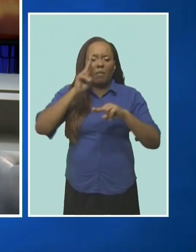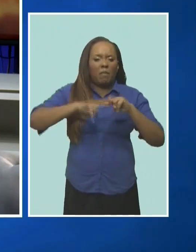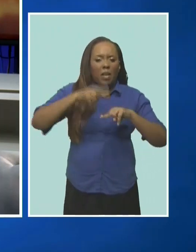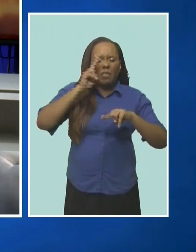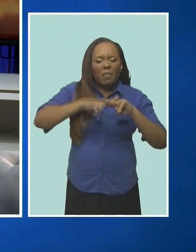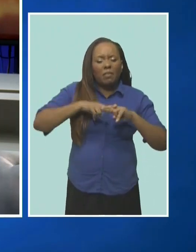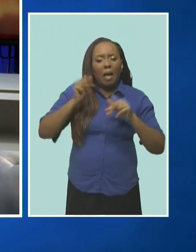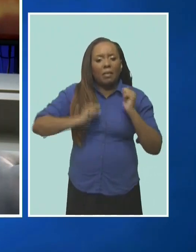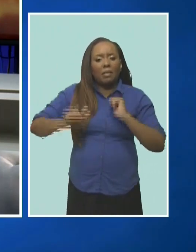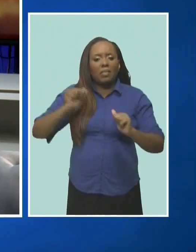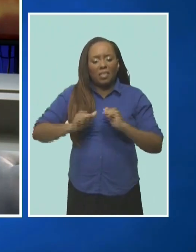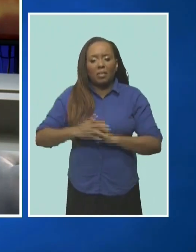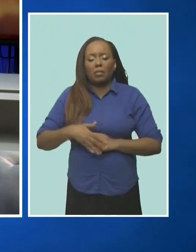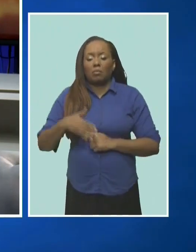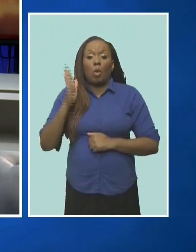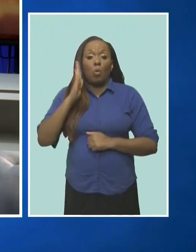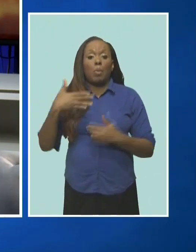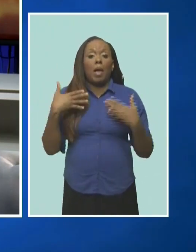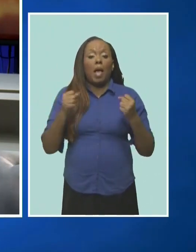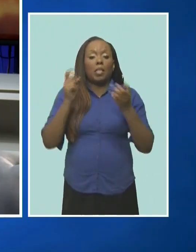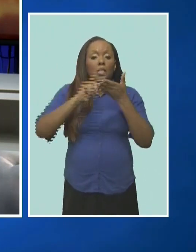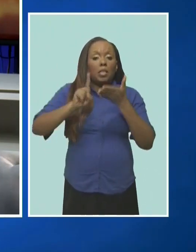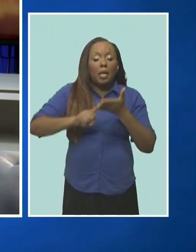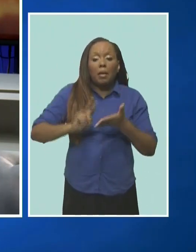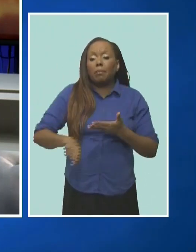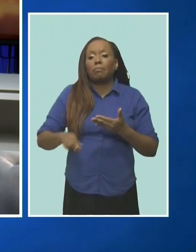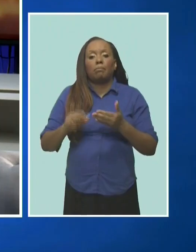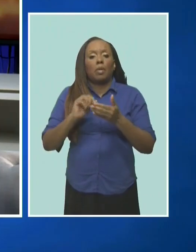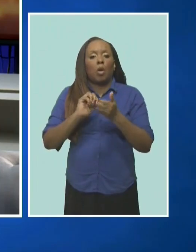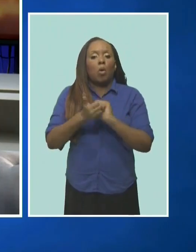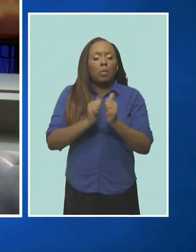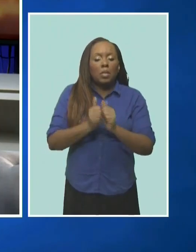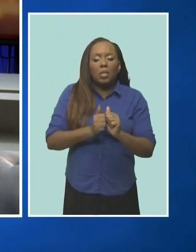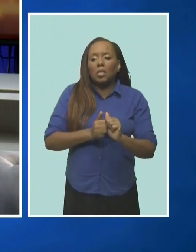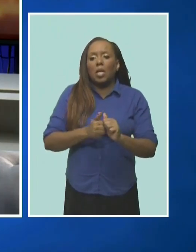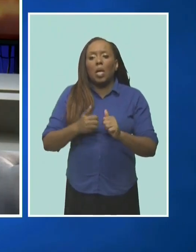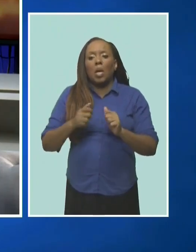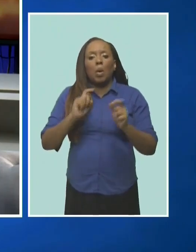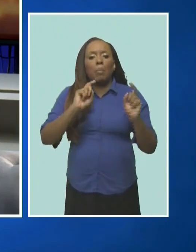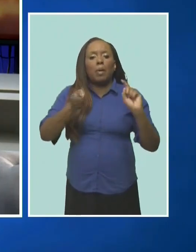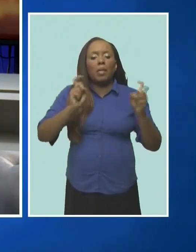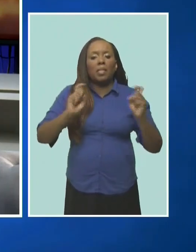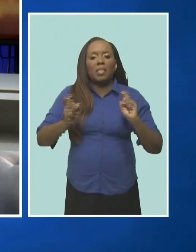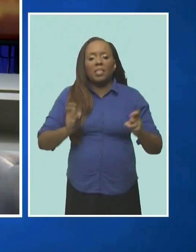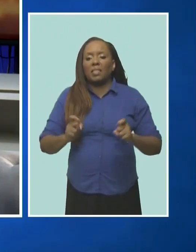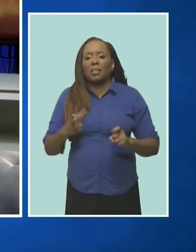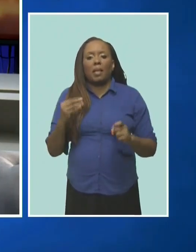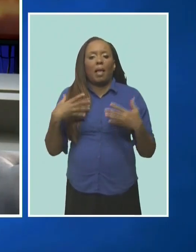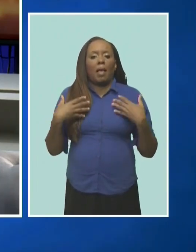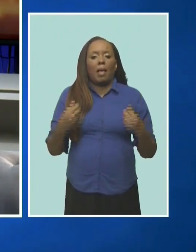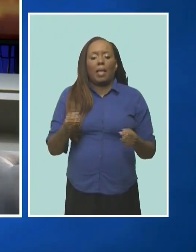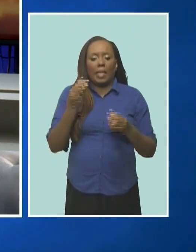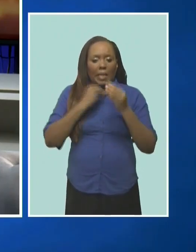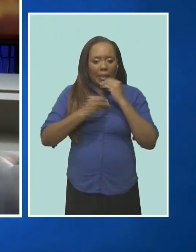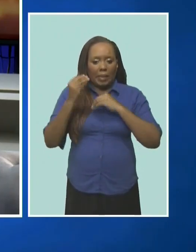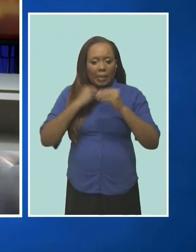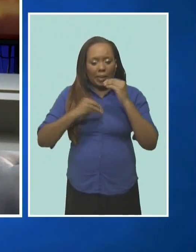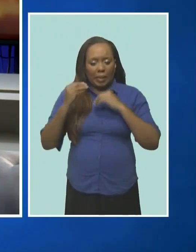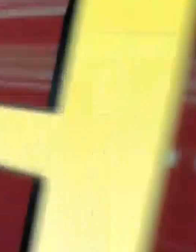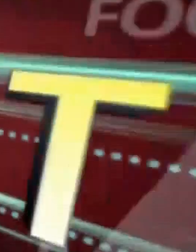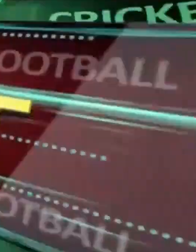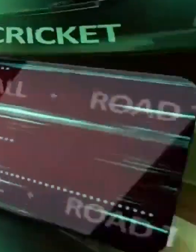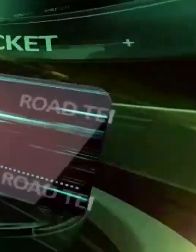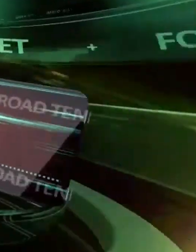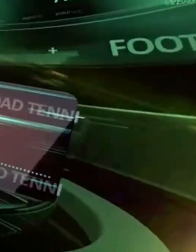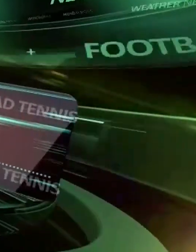well. There's going to be health chats. There's going to be fun competitions and prizes and giveaways as well, and healthy eats and treats for persons to also